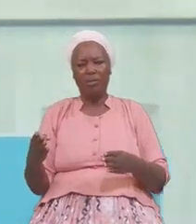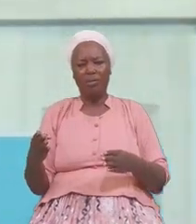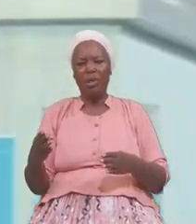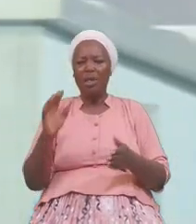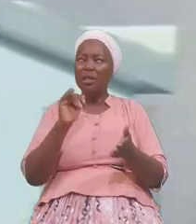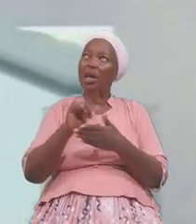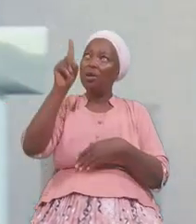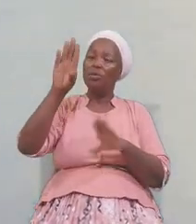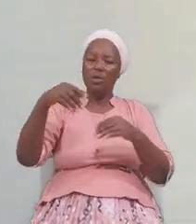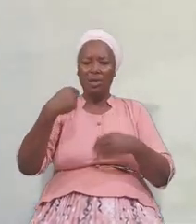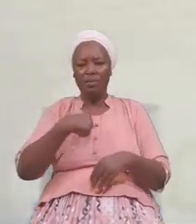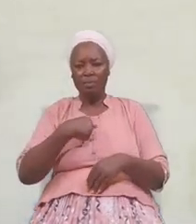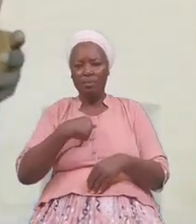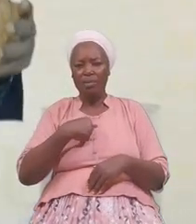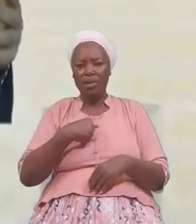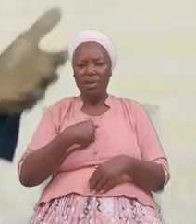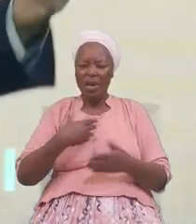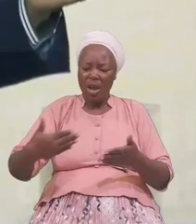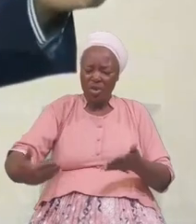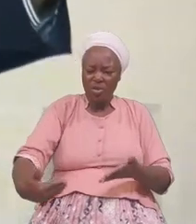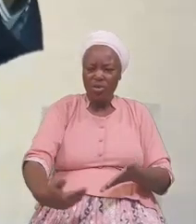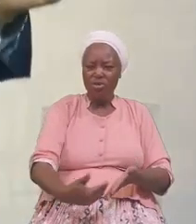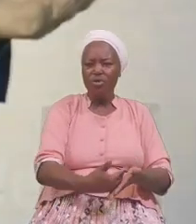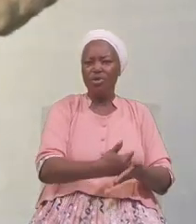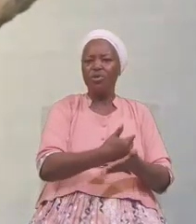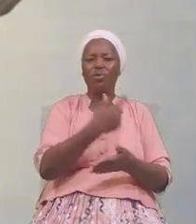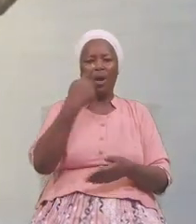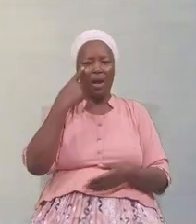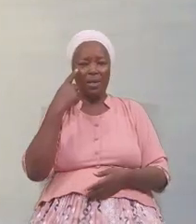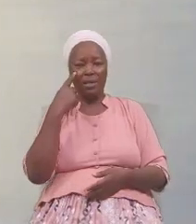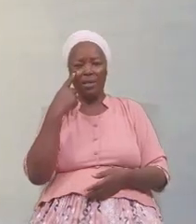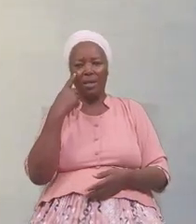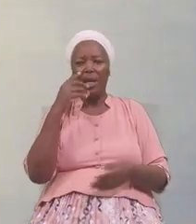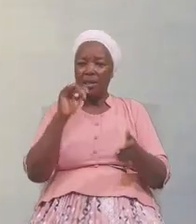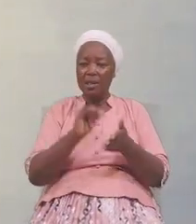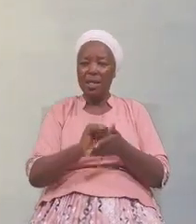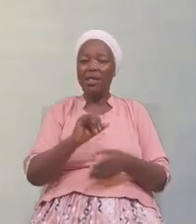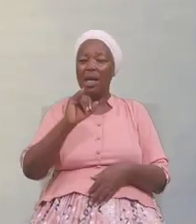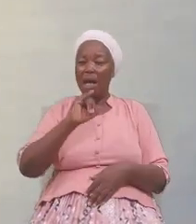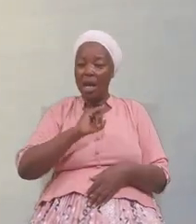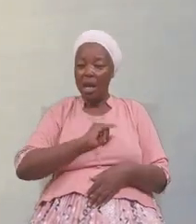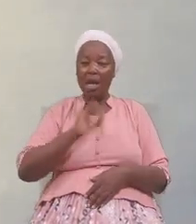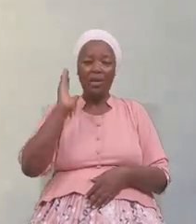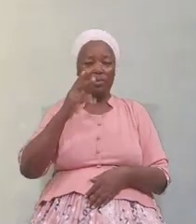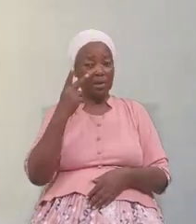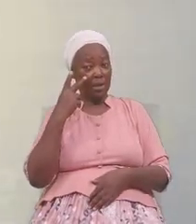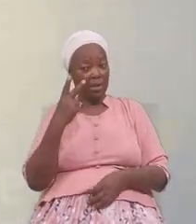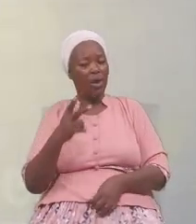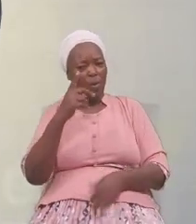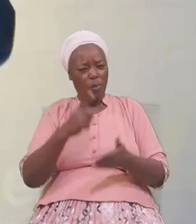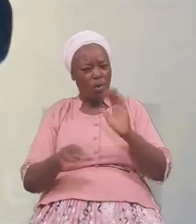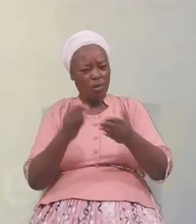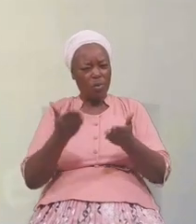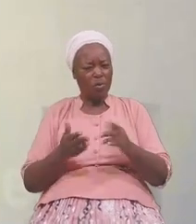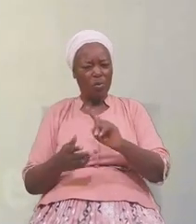you give me brand new eyes. That I will see. What do you want?